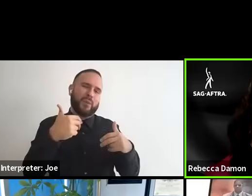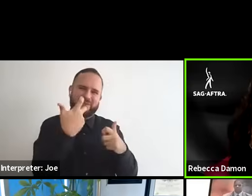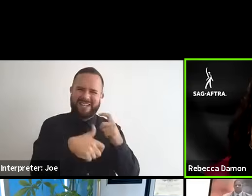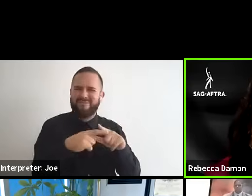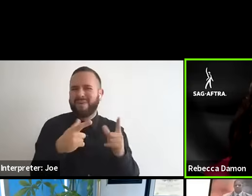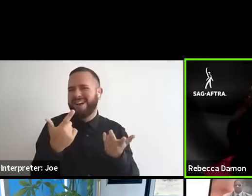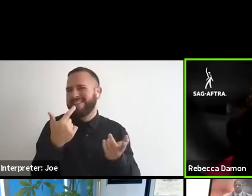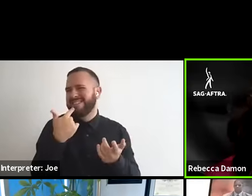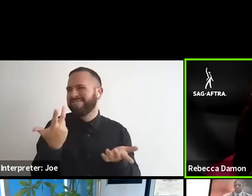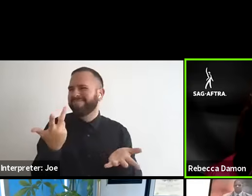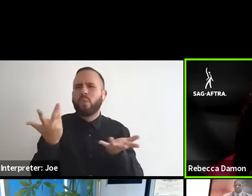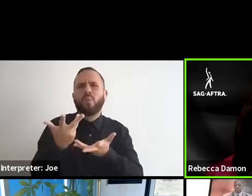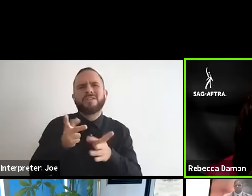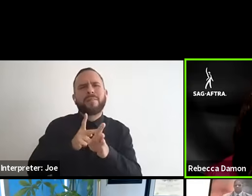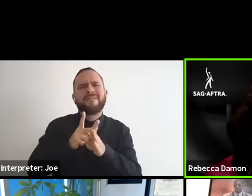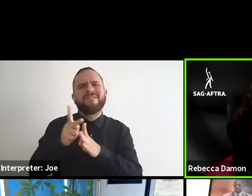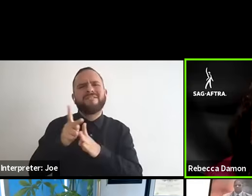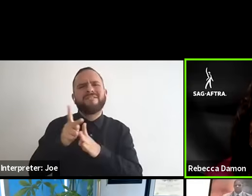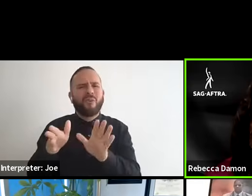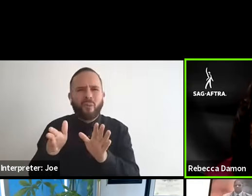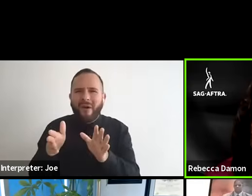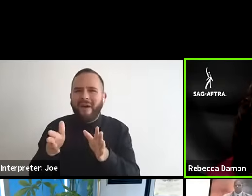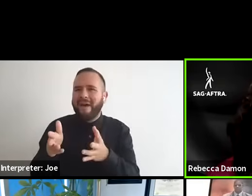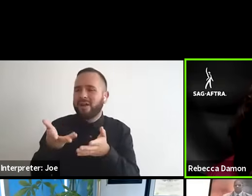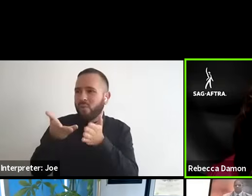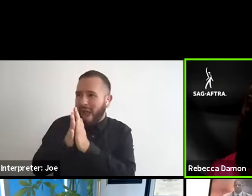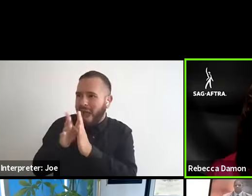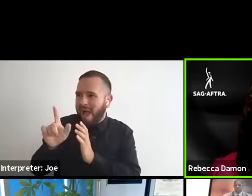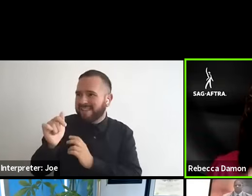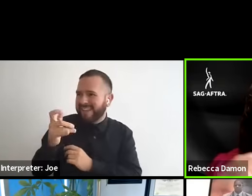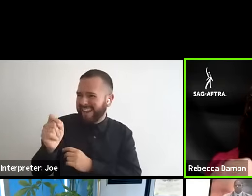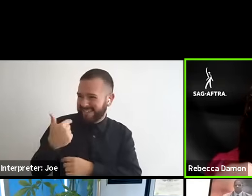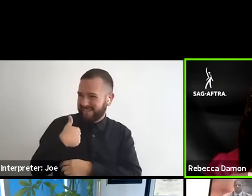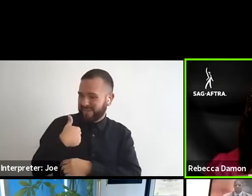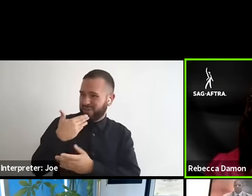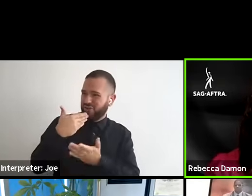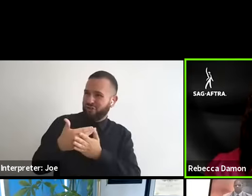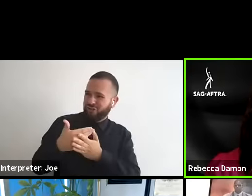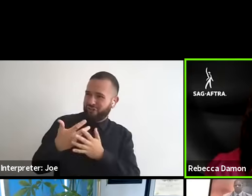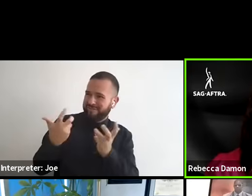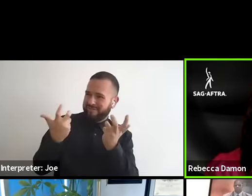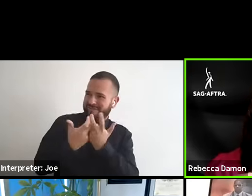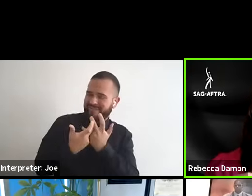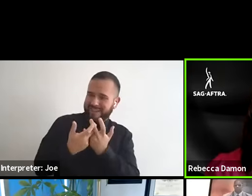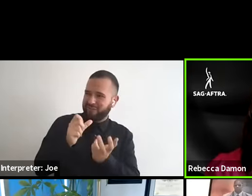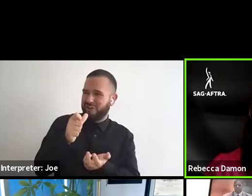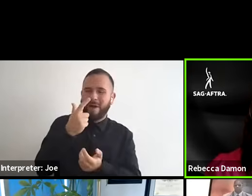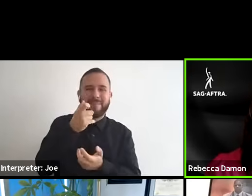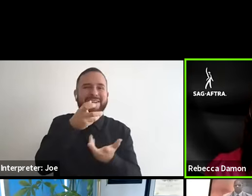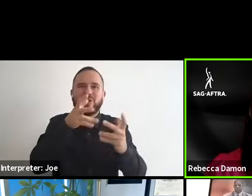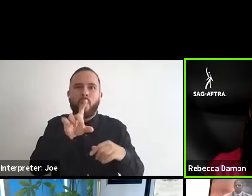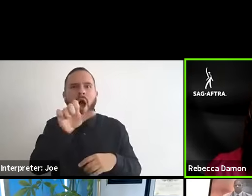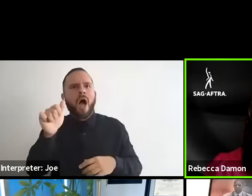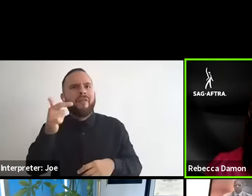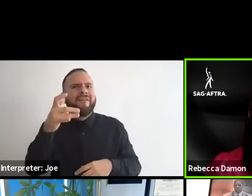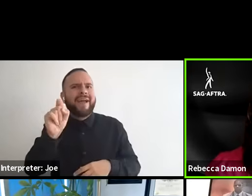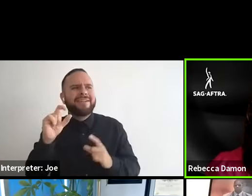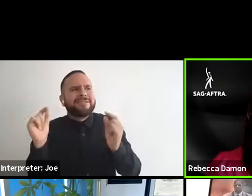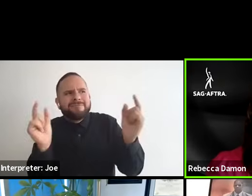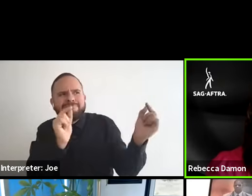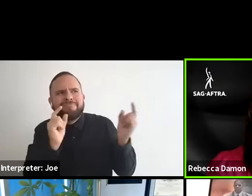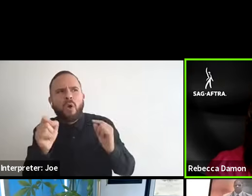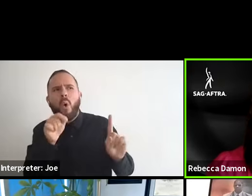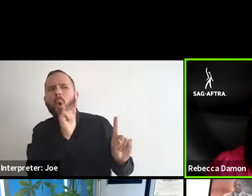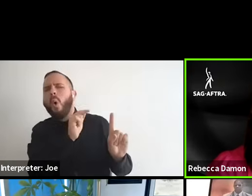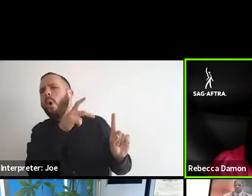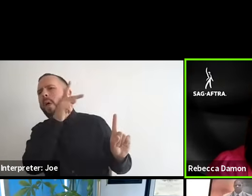professional way to ask my agent if we're not a good fit? And they don't want to get a reputation as being difficult or otherwise. They just don't know.